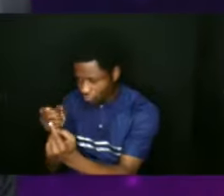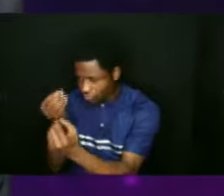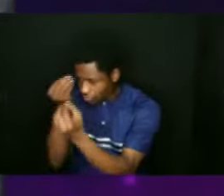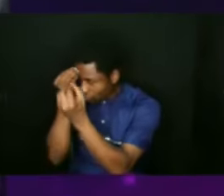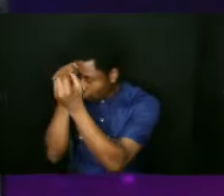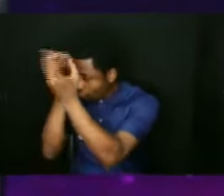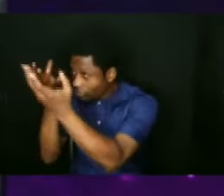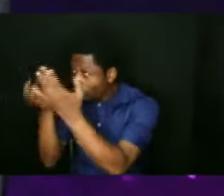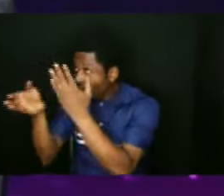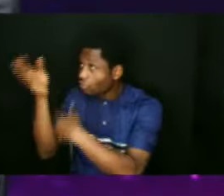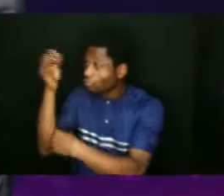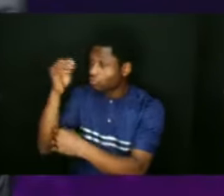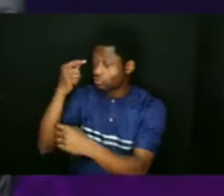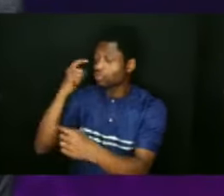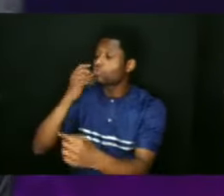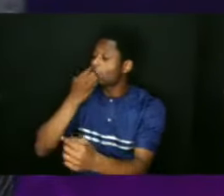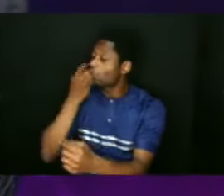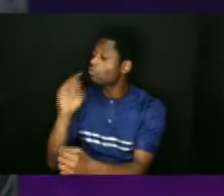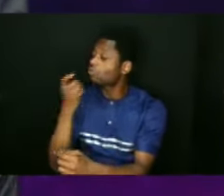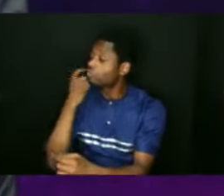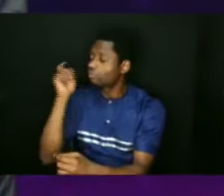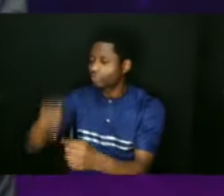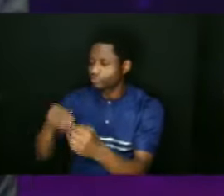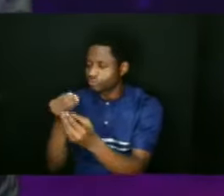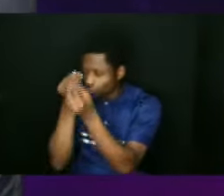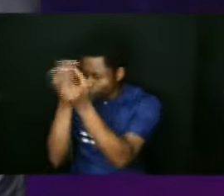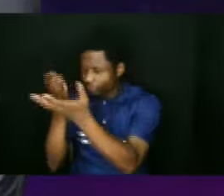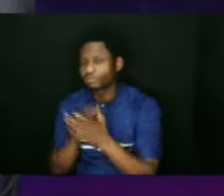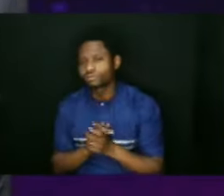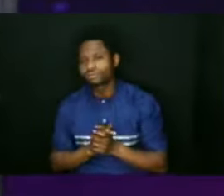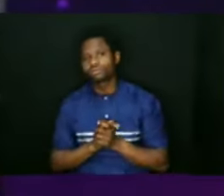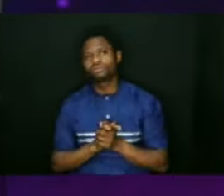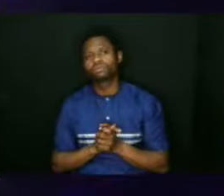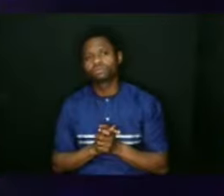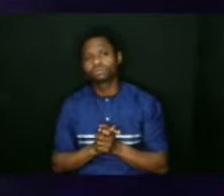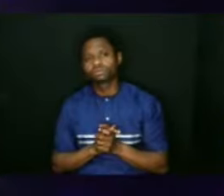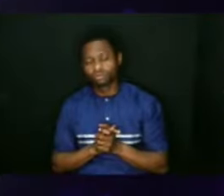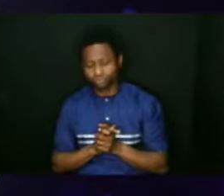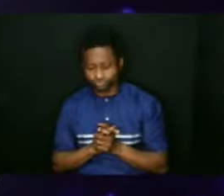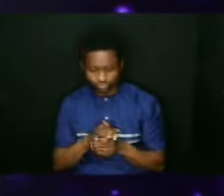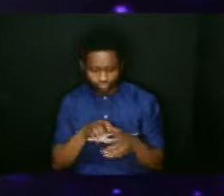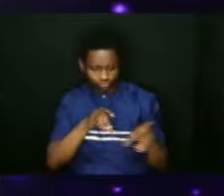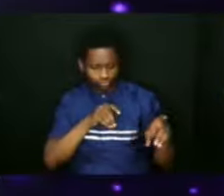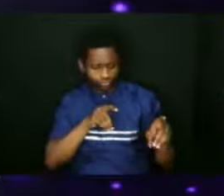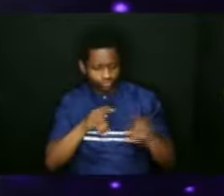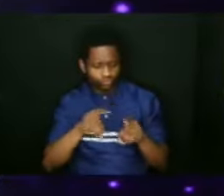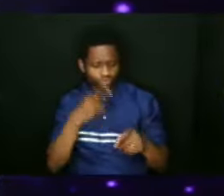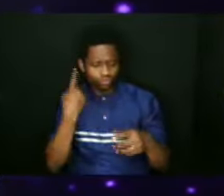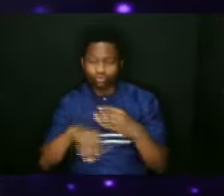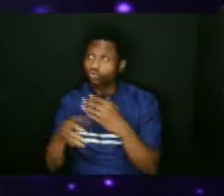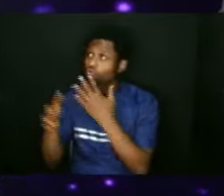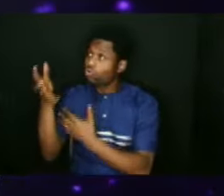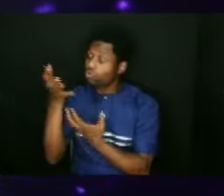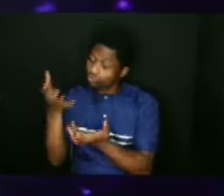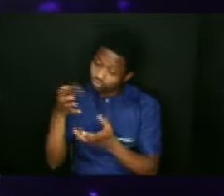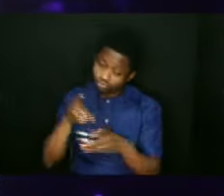Obeying the commands of our Lord Jesus Christ. Doing what he desires that we do.